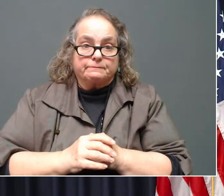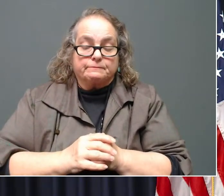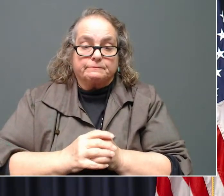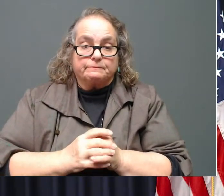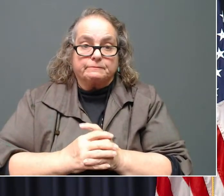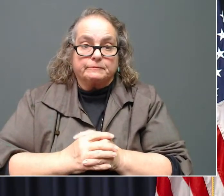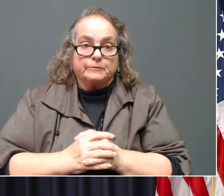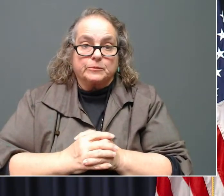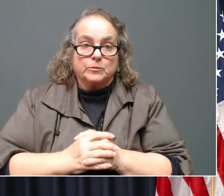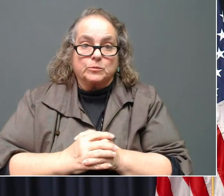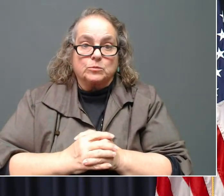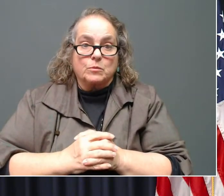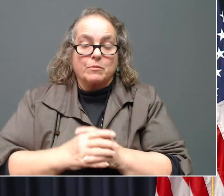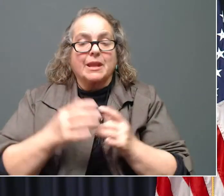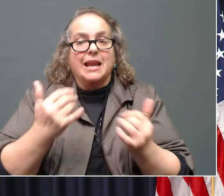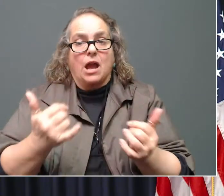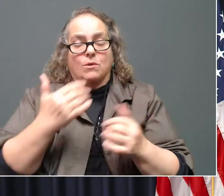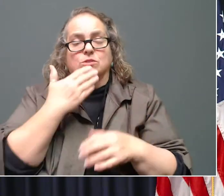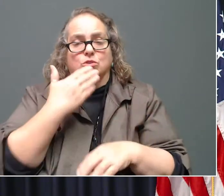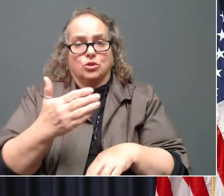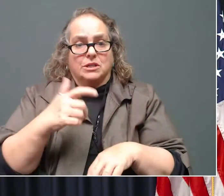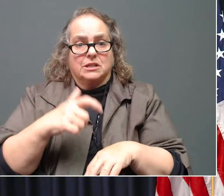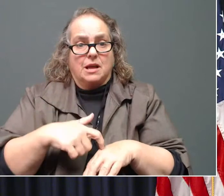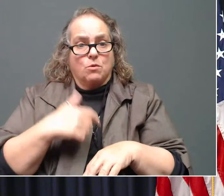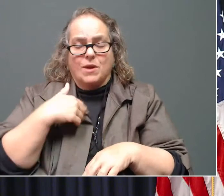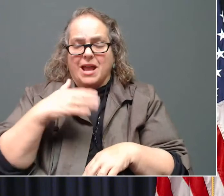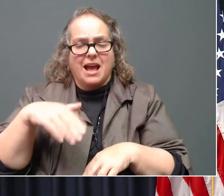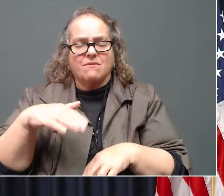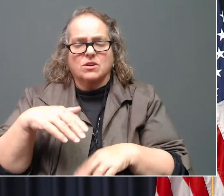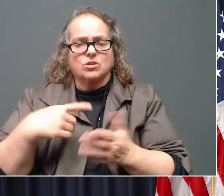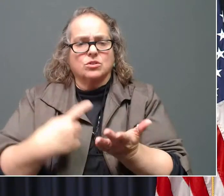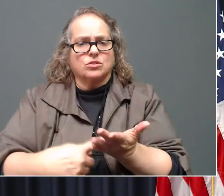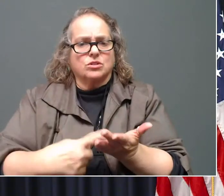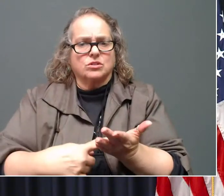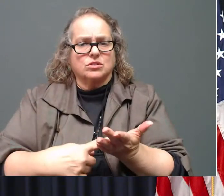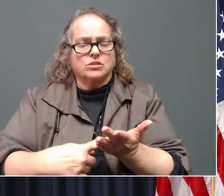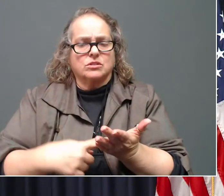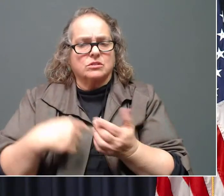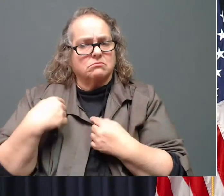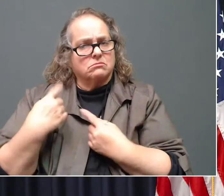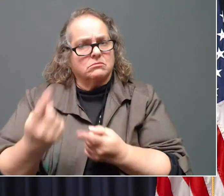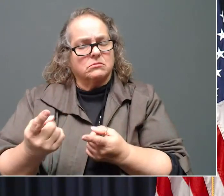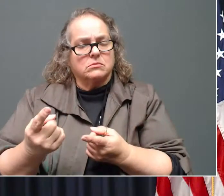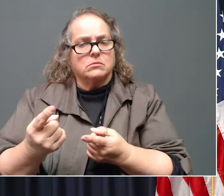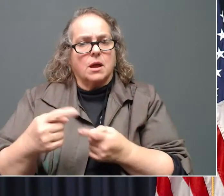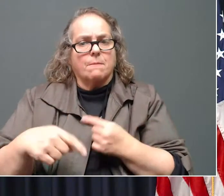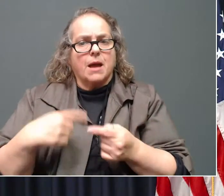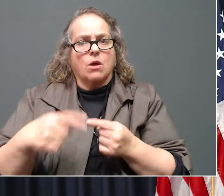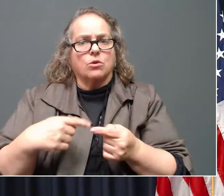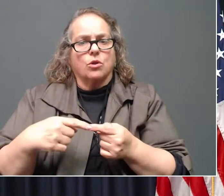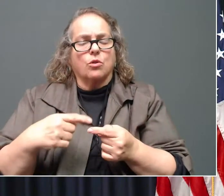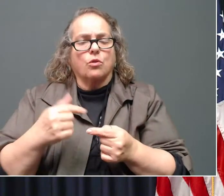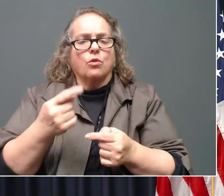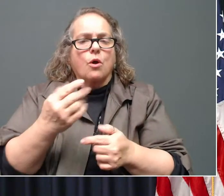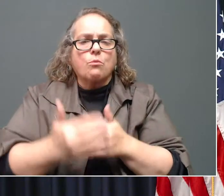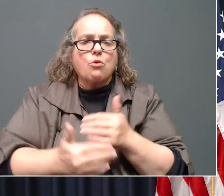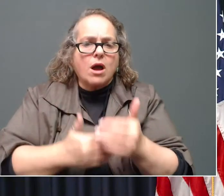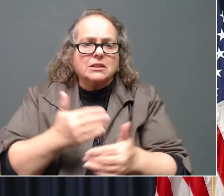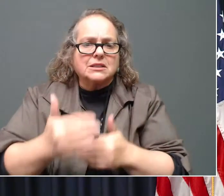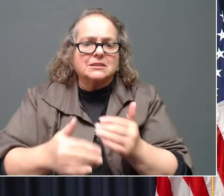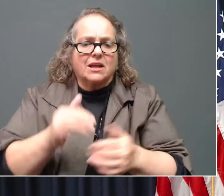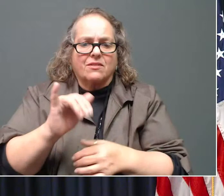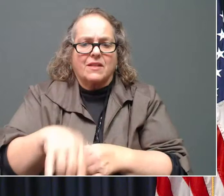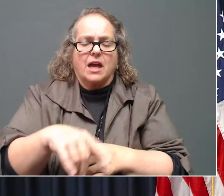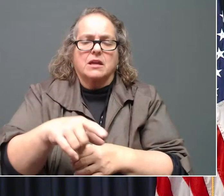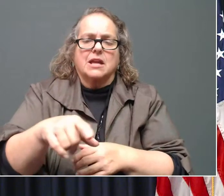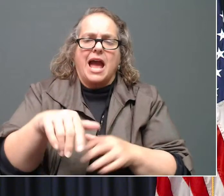Now's a good time. We haven't talked in a while about the process that these all go through so